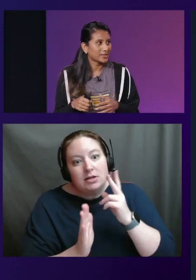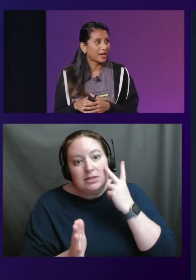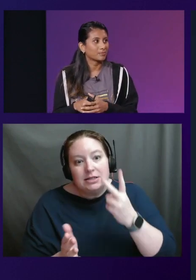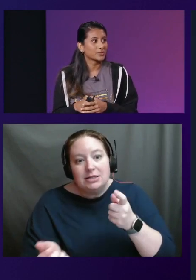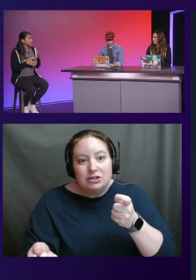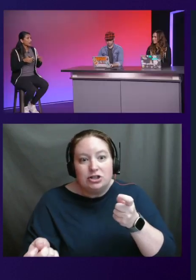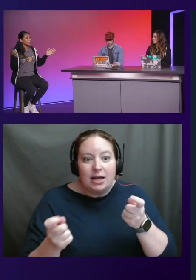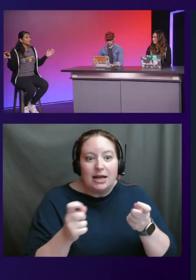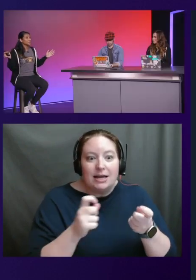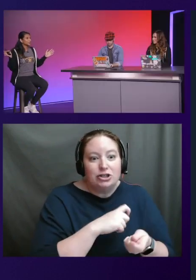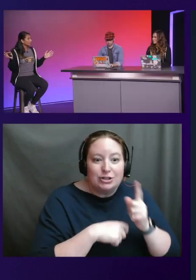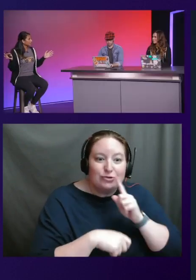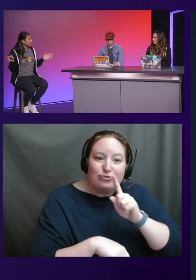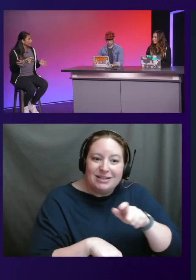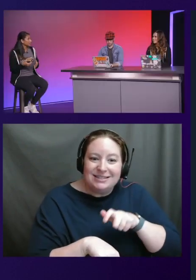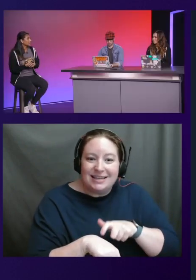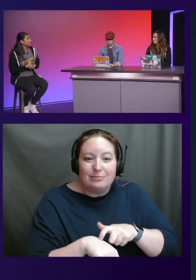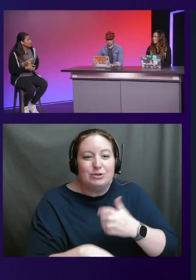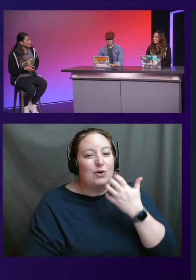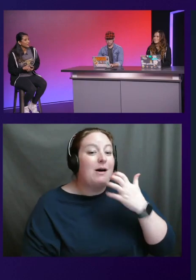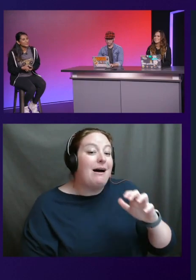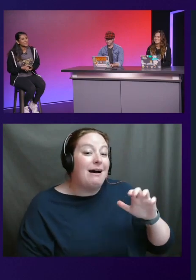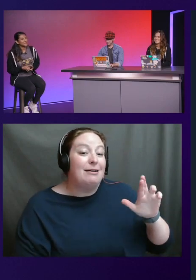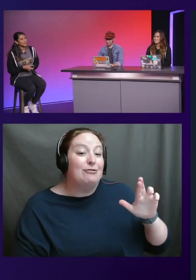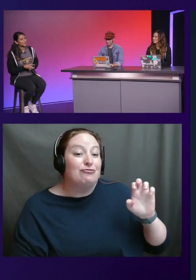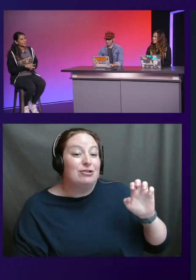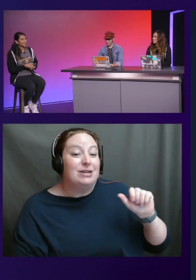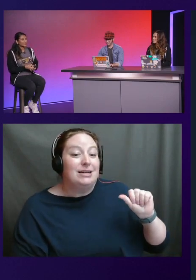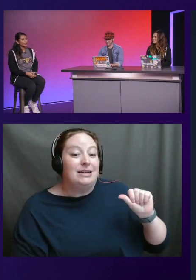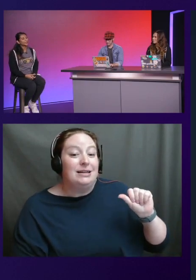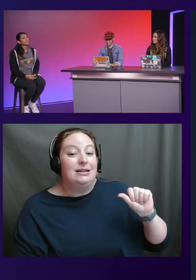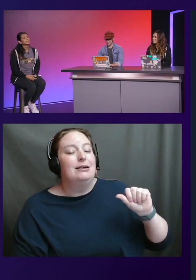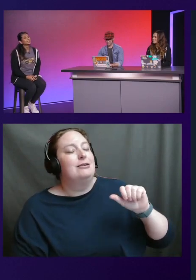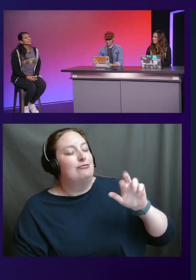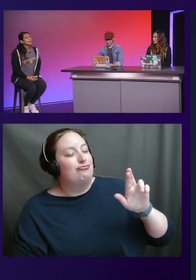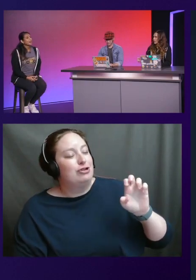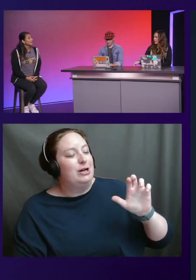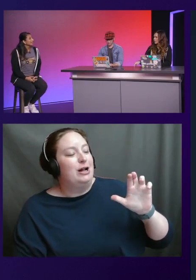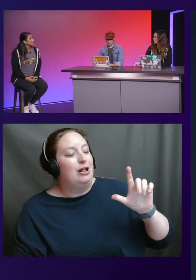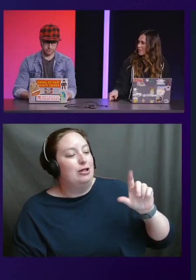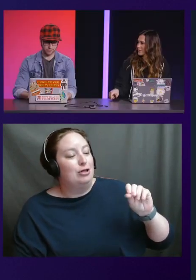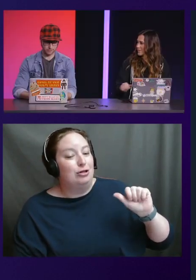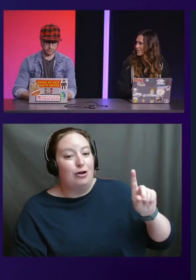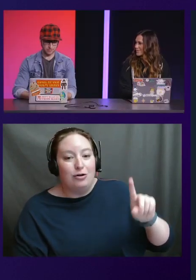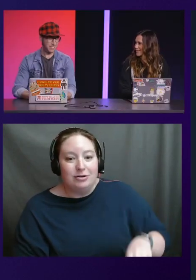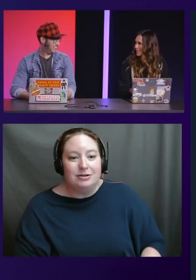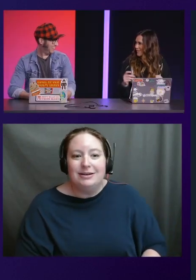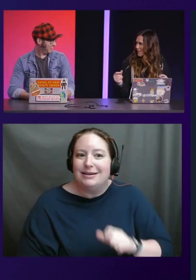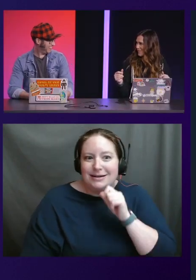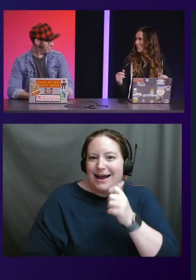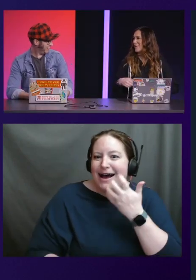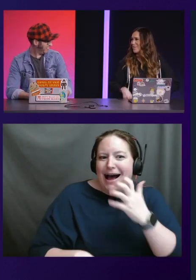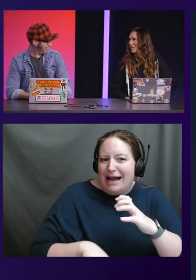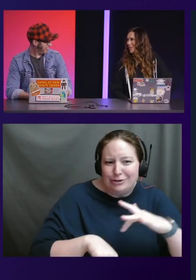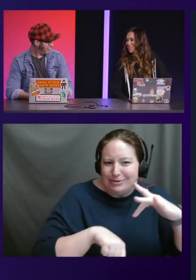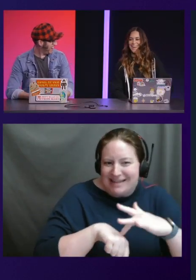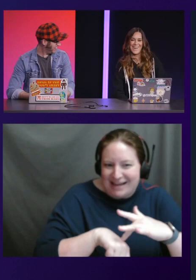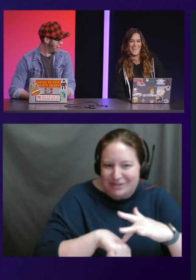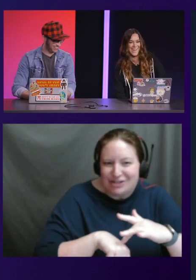real time. So hot reload, there you go. So you can use hot reload with Flutter as well. So not hot to touch. Just on my click.